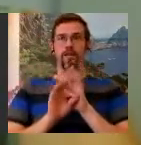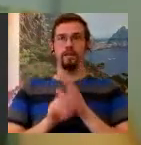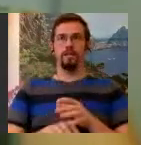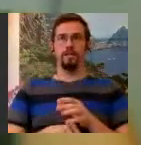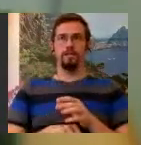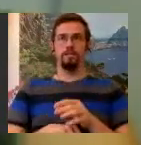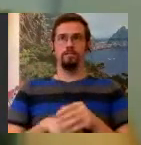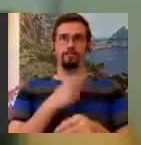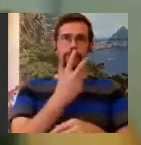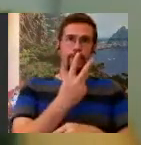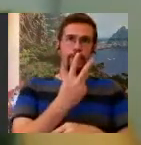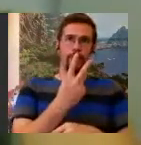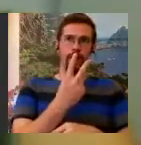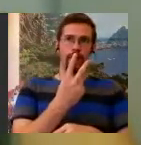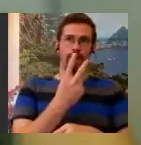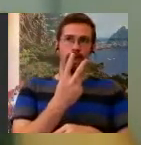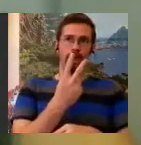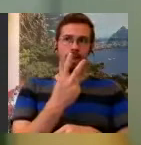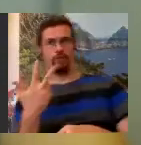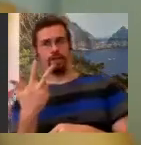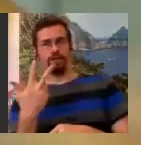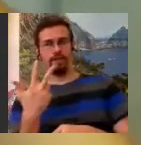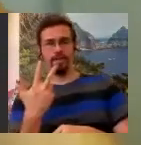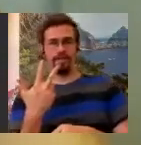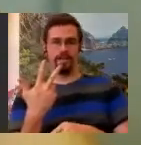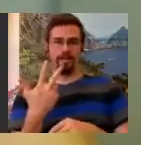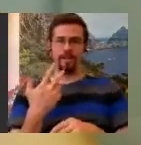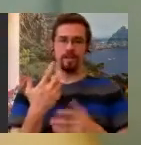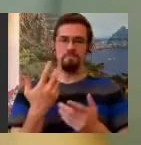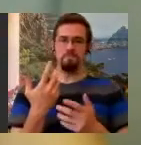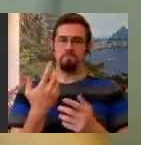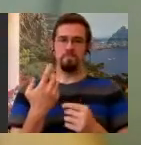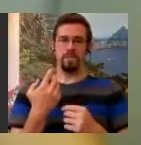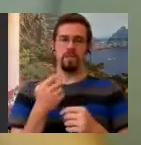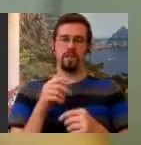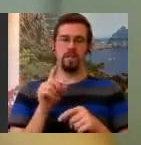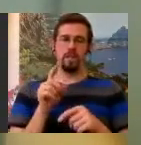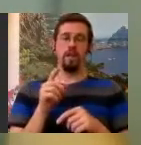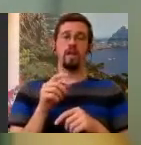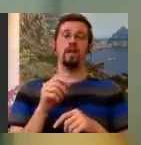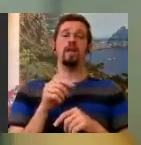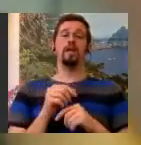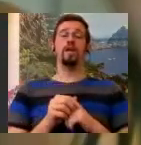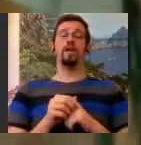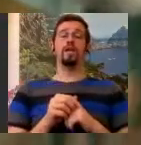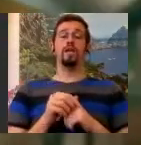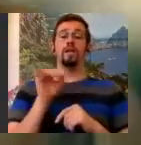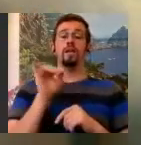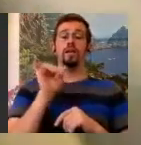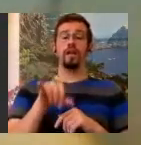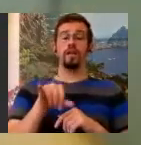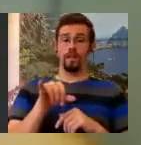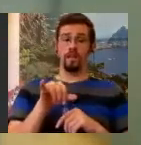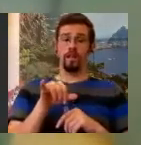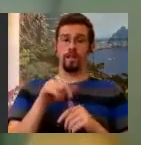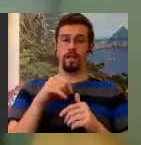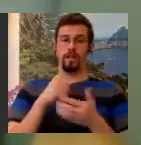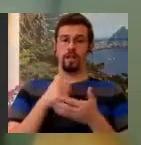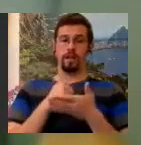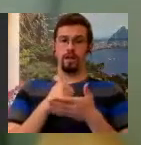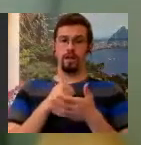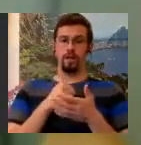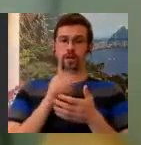course. And this gives the rationale for grouping the categories of glyphs